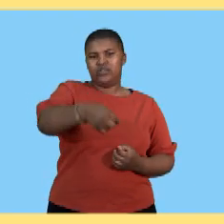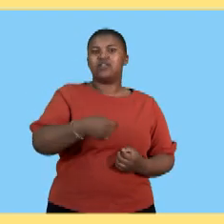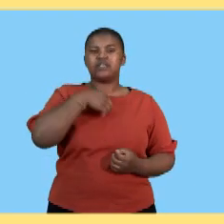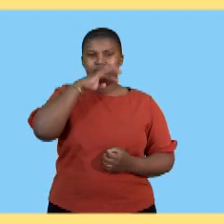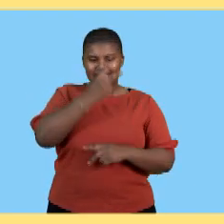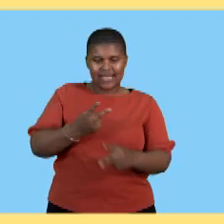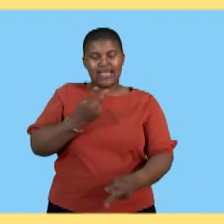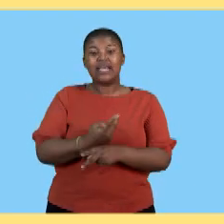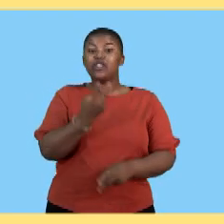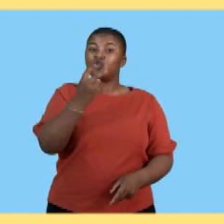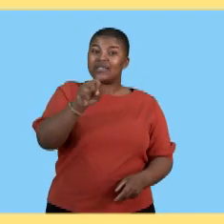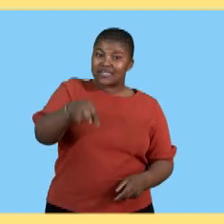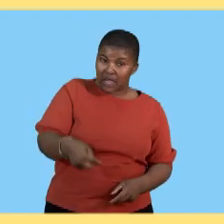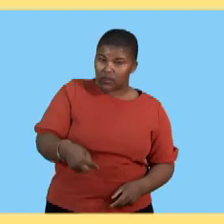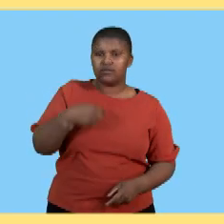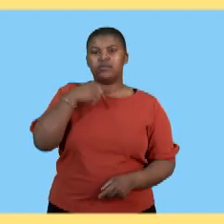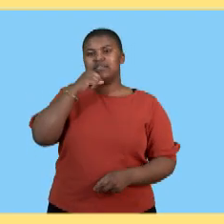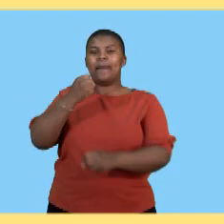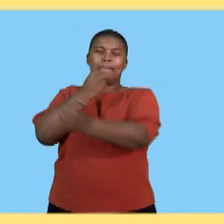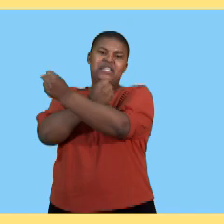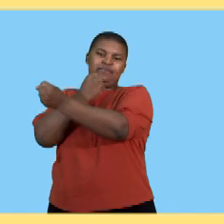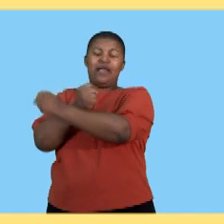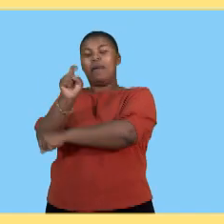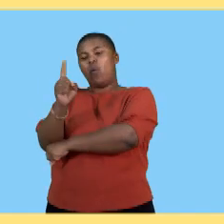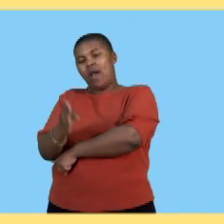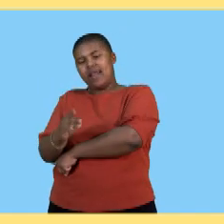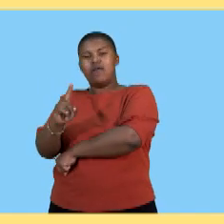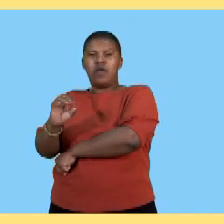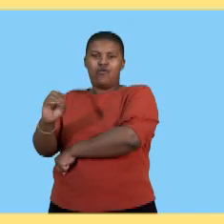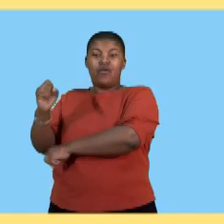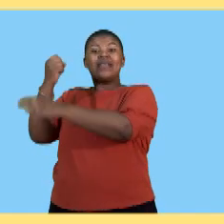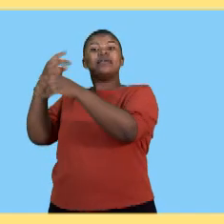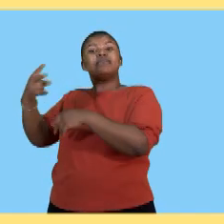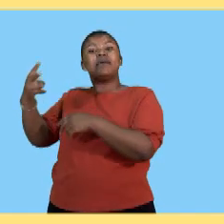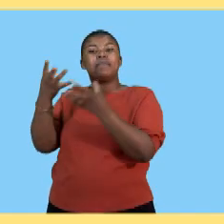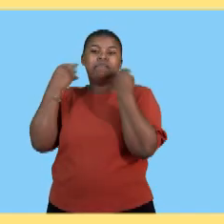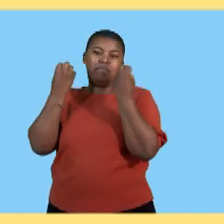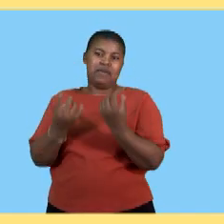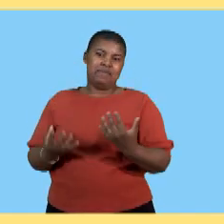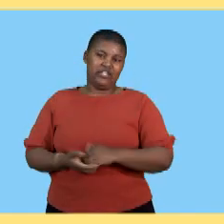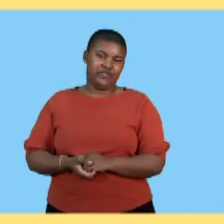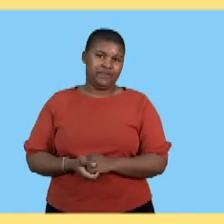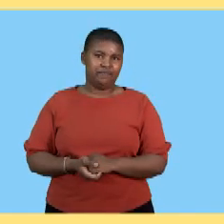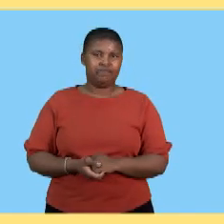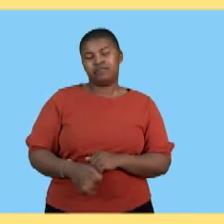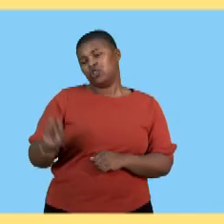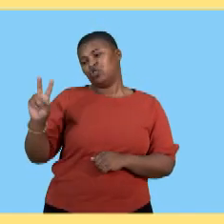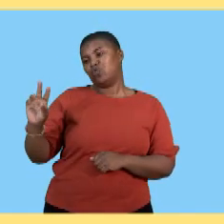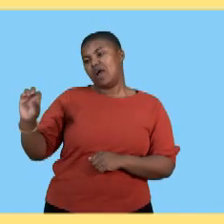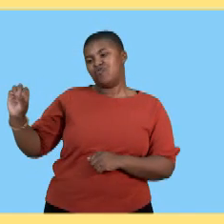salary again, which is 20,000. Then I say multiply by 1%. And this will give